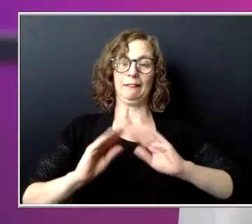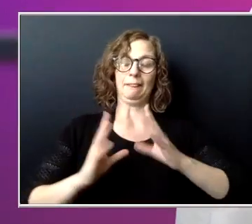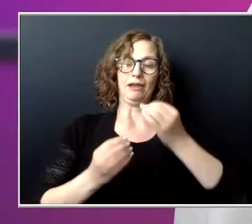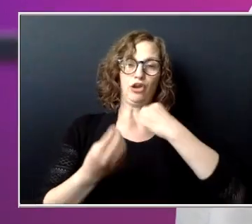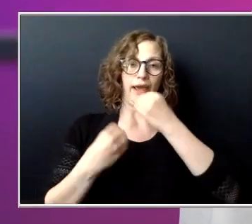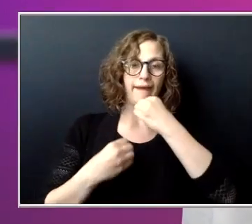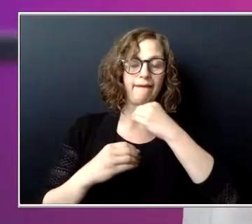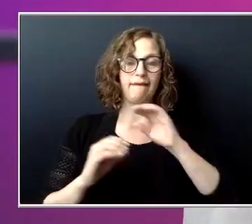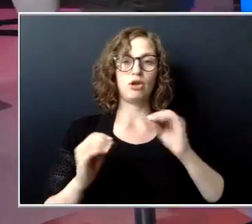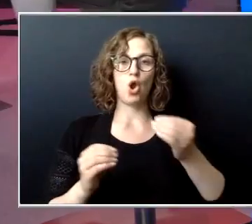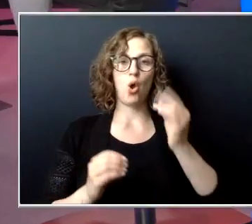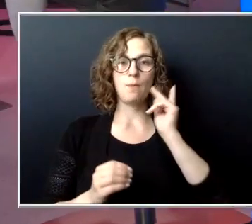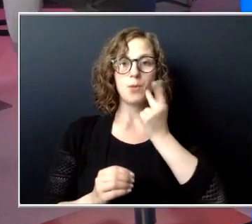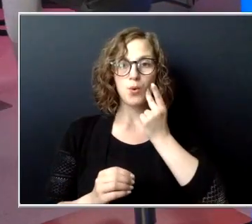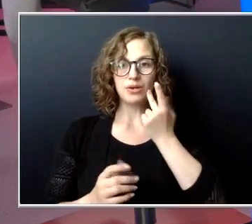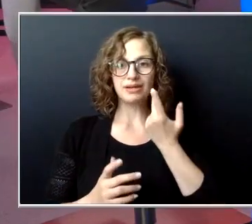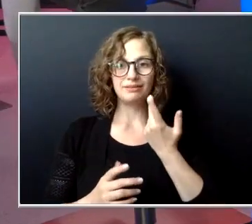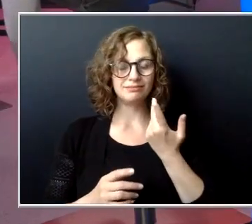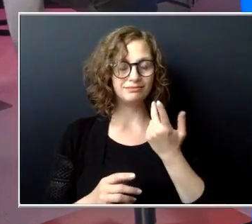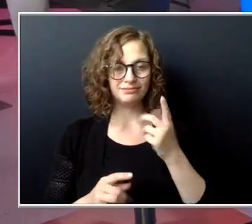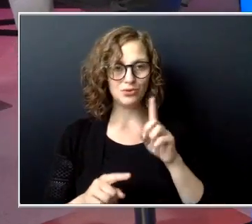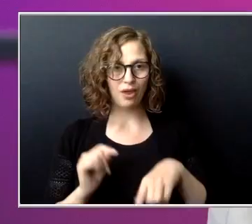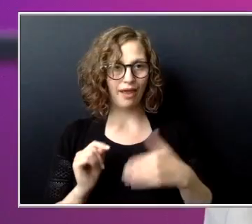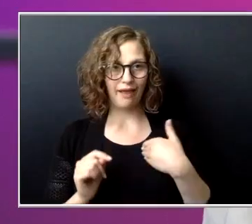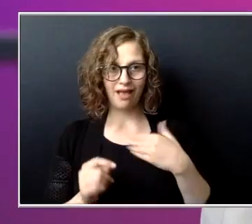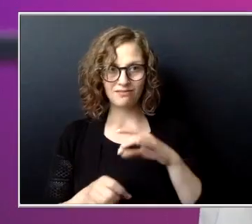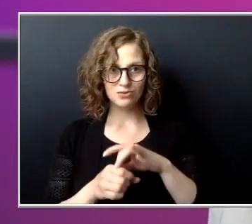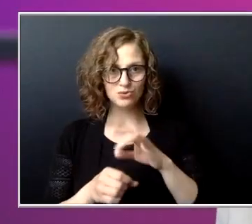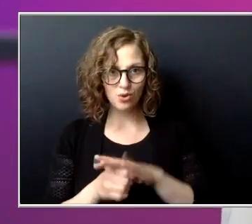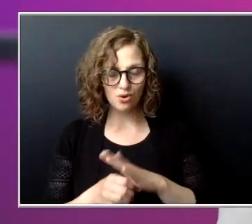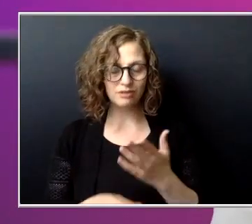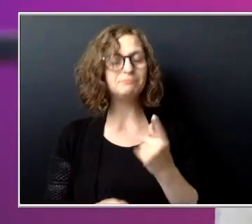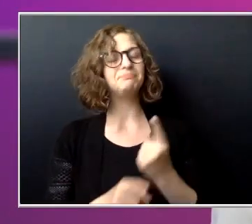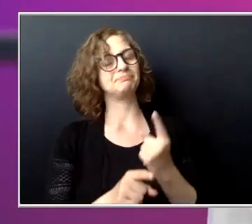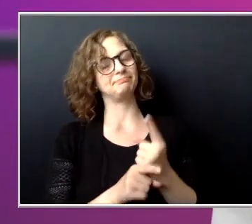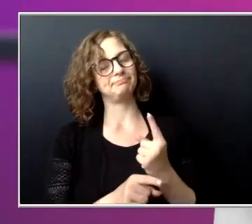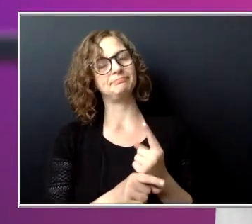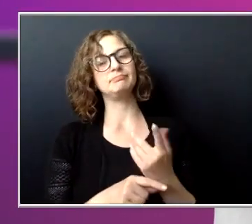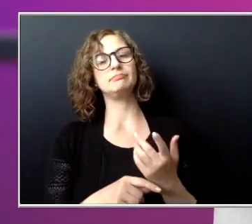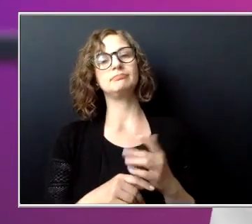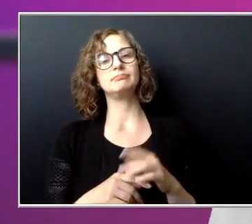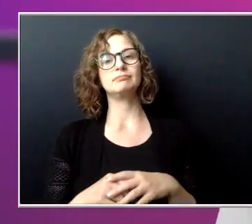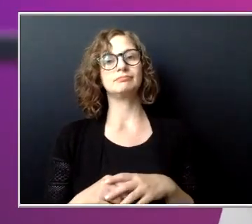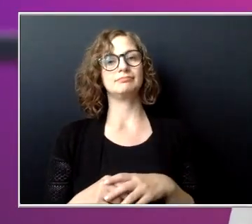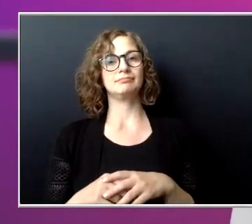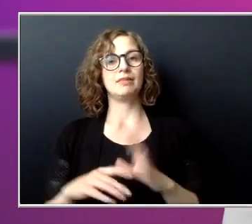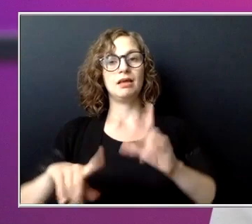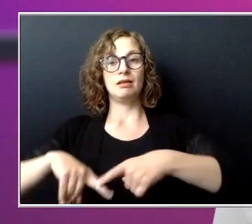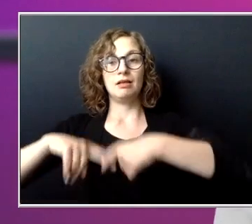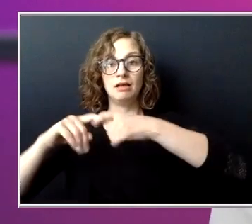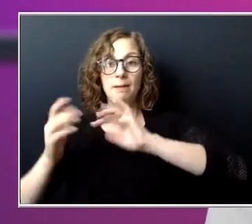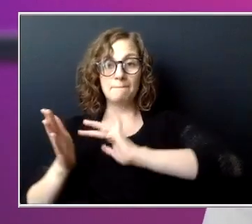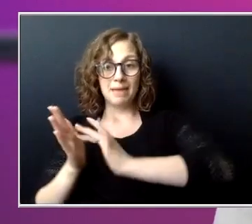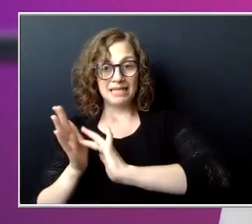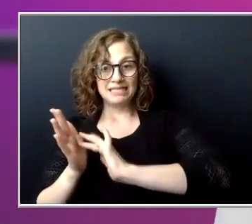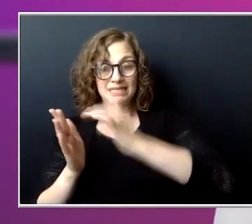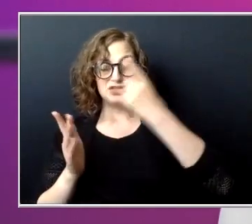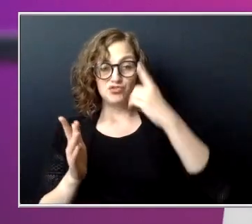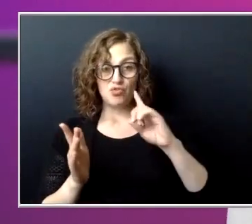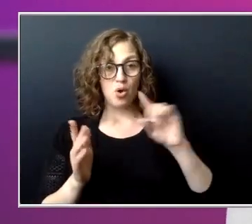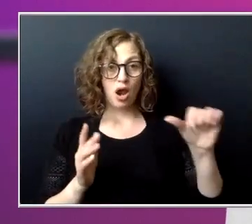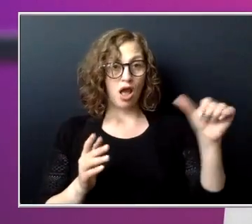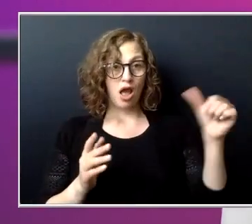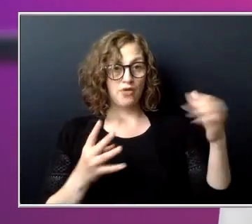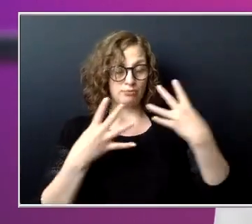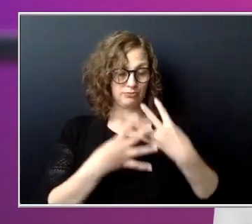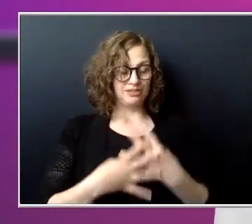have a soda or something. That's right, yeah. So having to come off those medicines can be particularly concerning. So we've had lots of